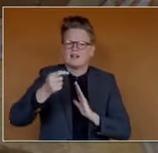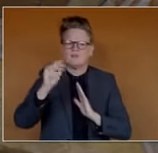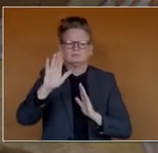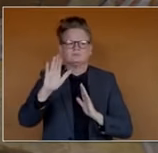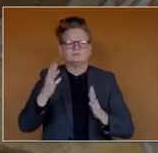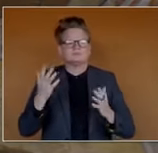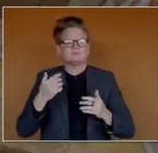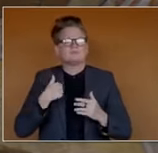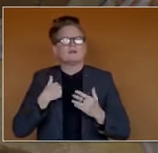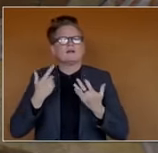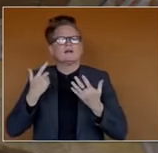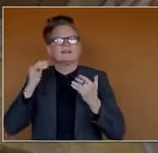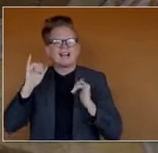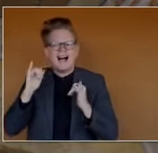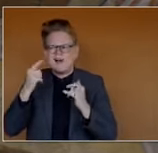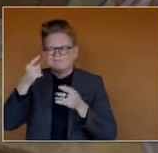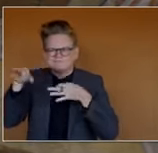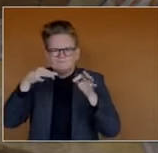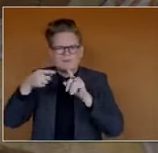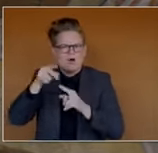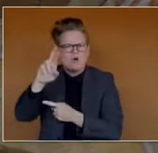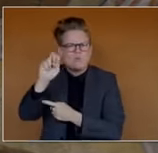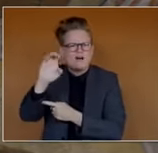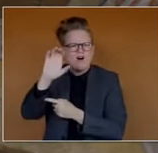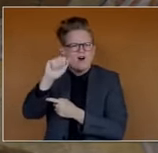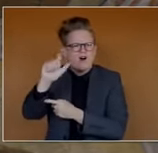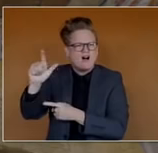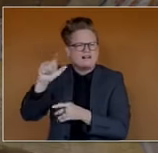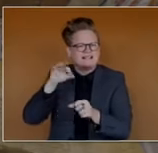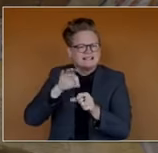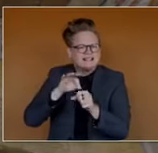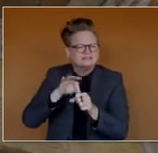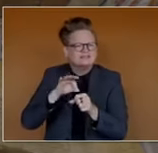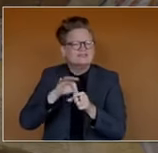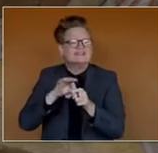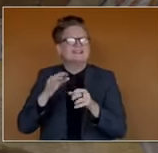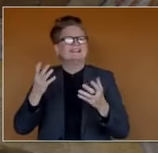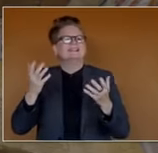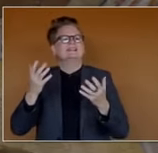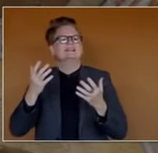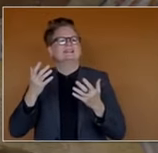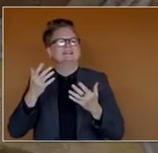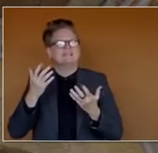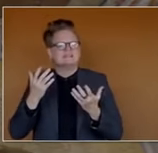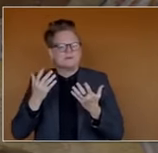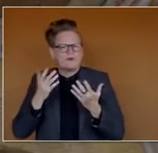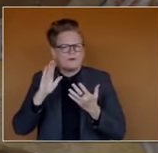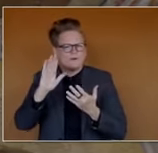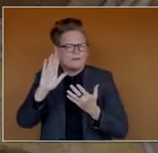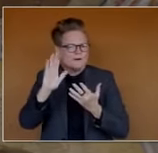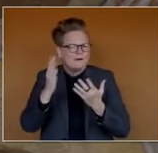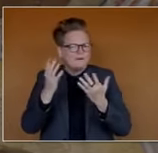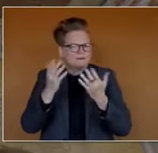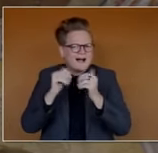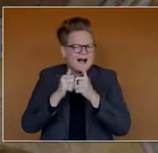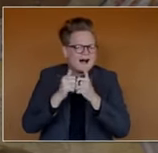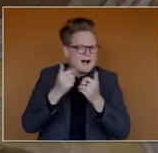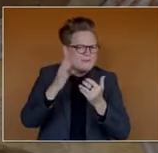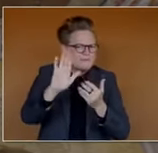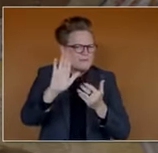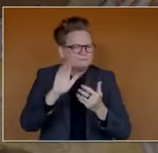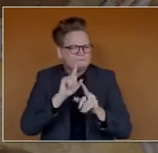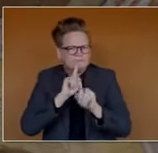as possible, good publicity about, you know, these overflowing budget numbers? I'm really proud of California's resilience.